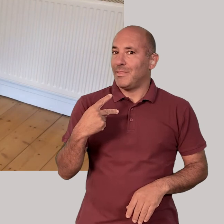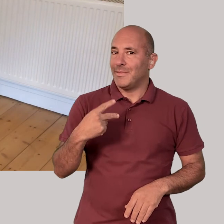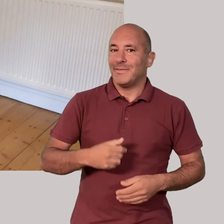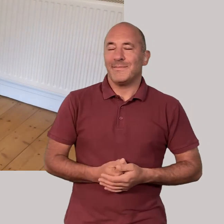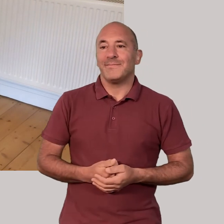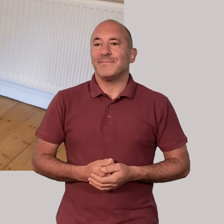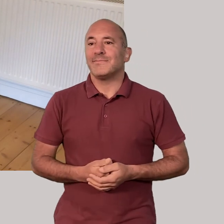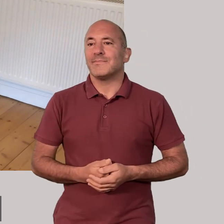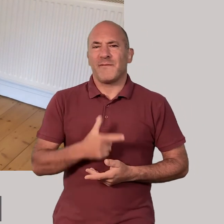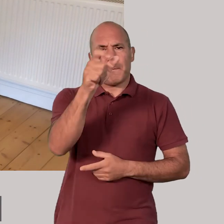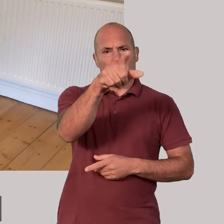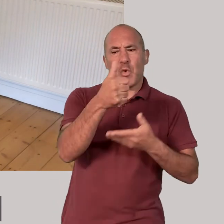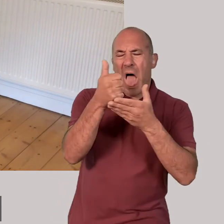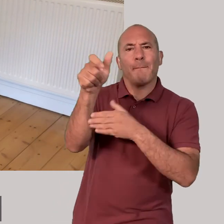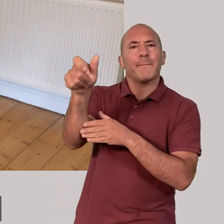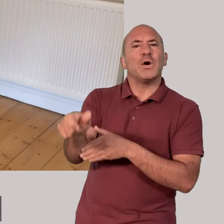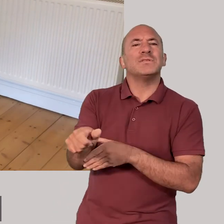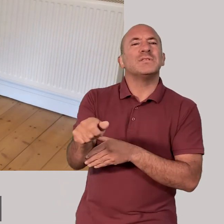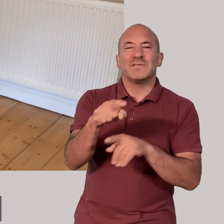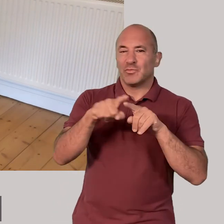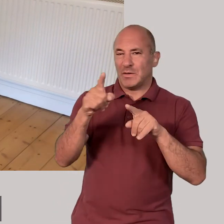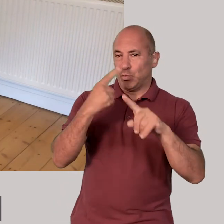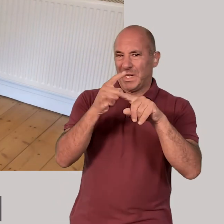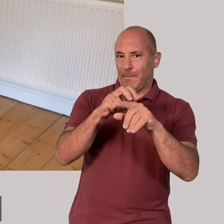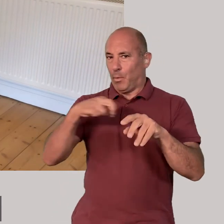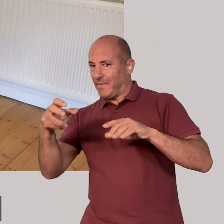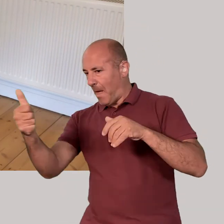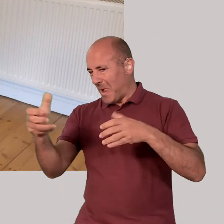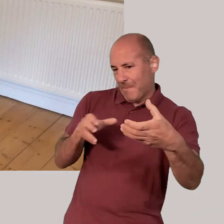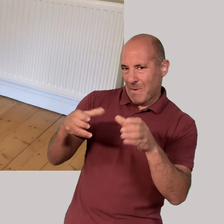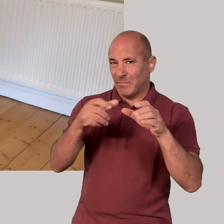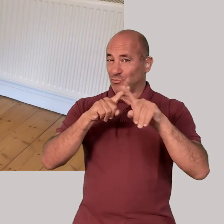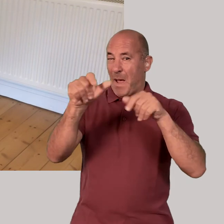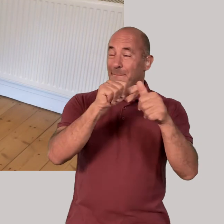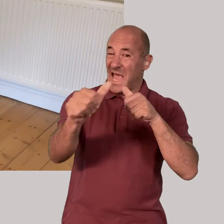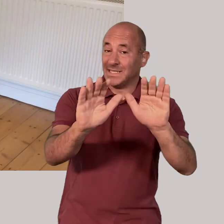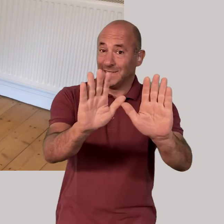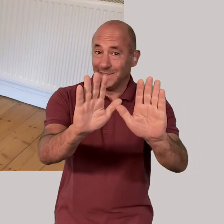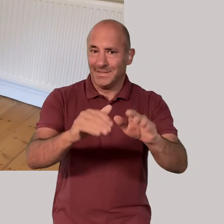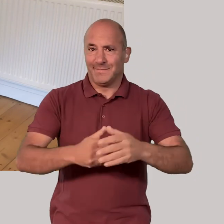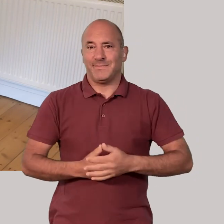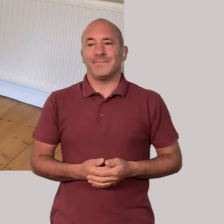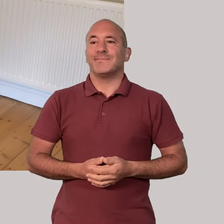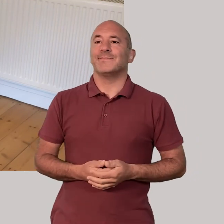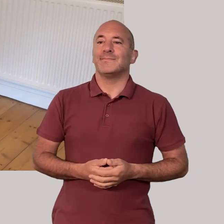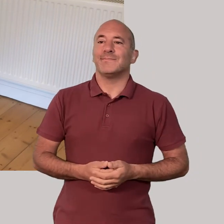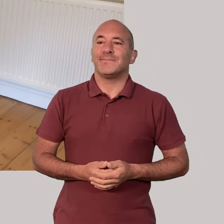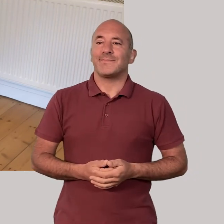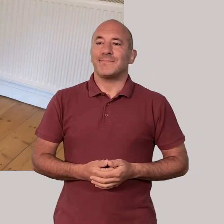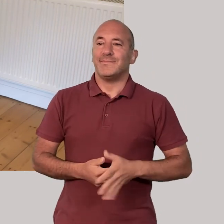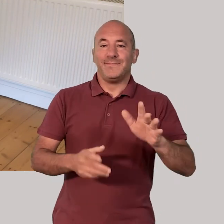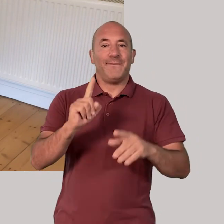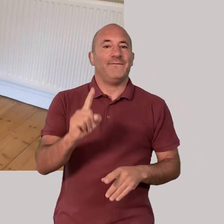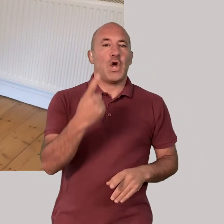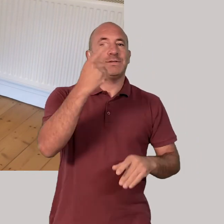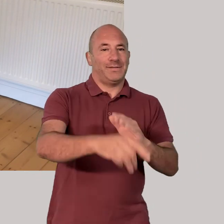both together. And if you're helping, you're going to have to move around quite quickly to help with this one. But do your best.